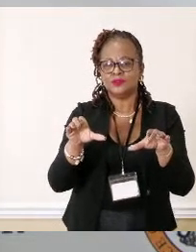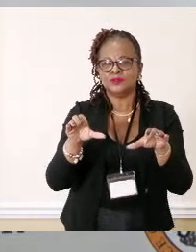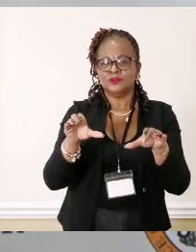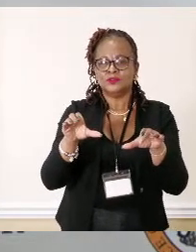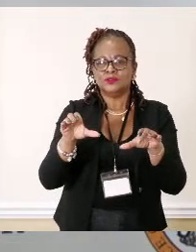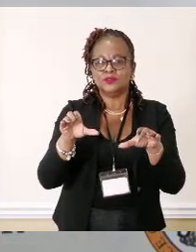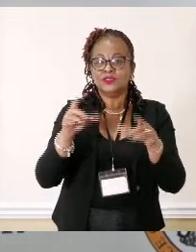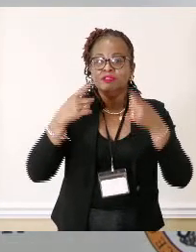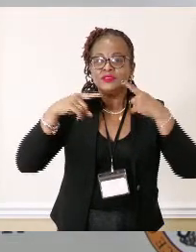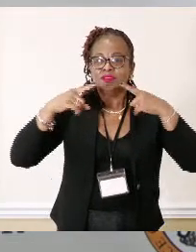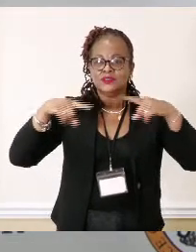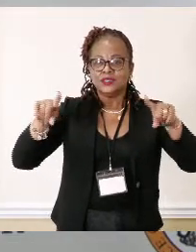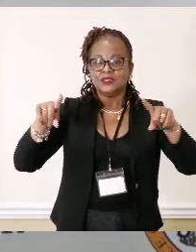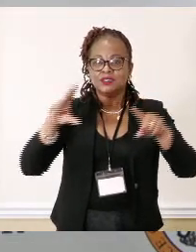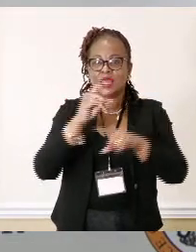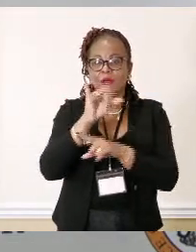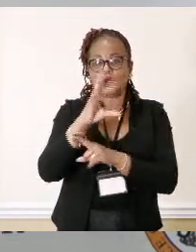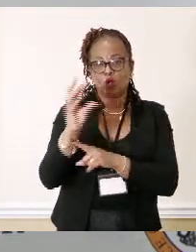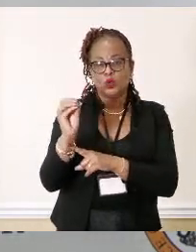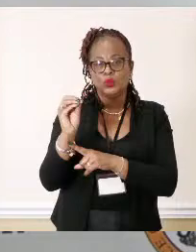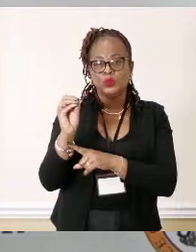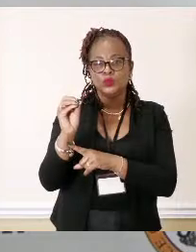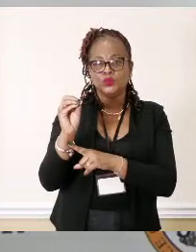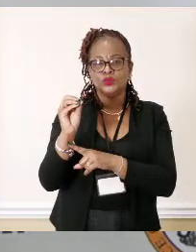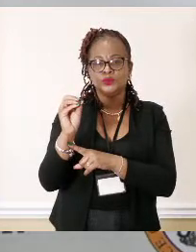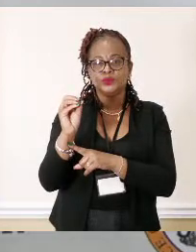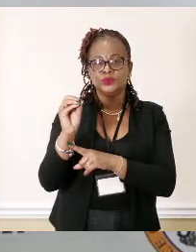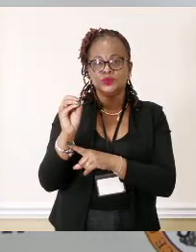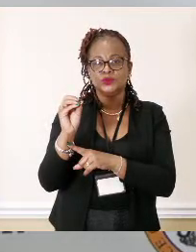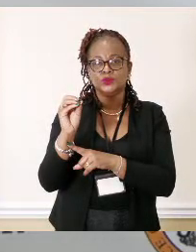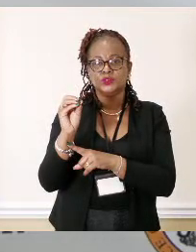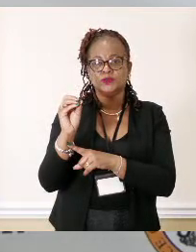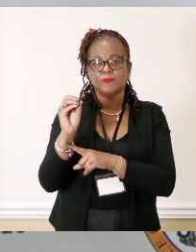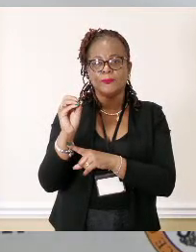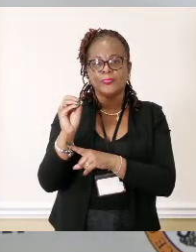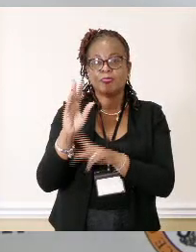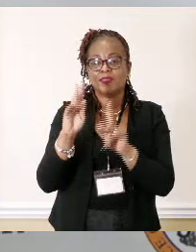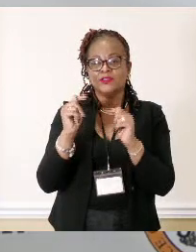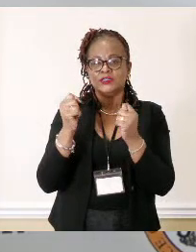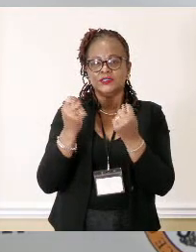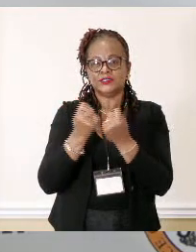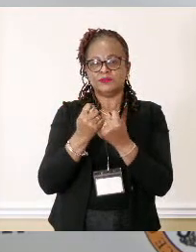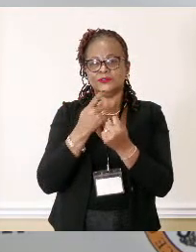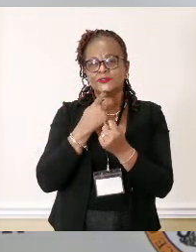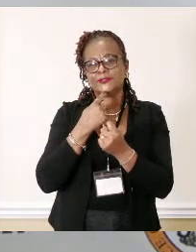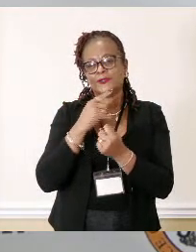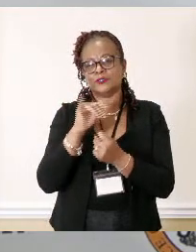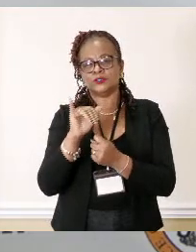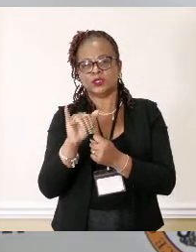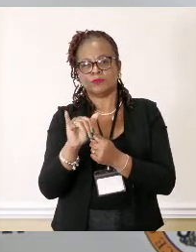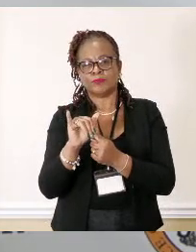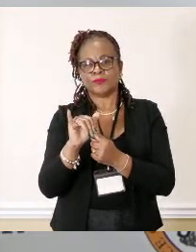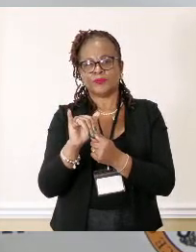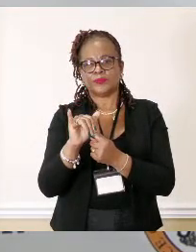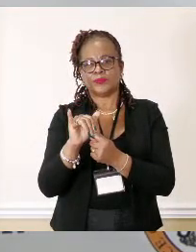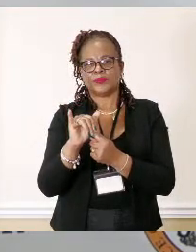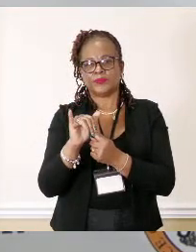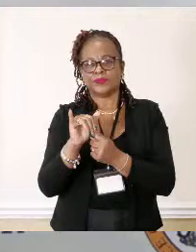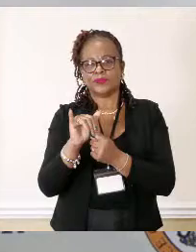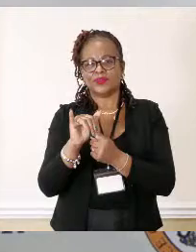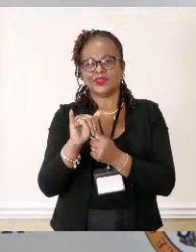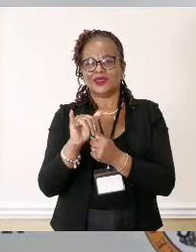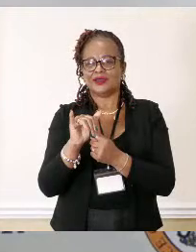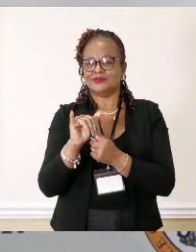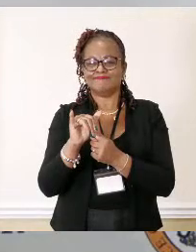The success in the Abacos, the team says that they had very little sleep.